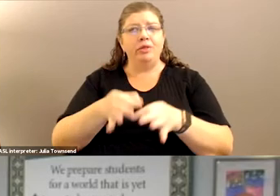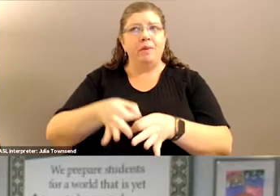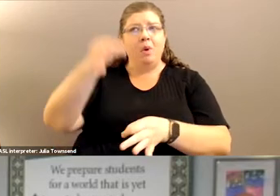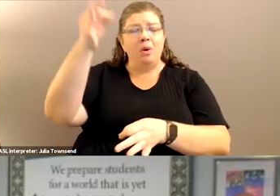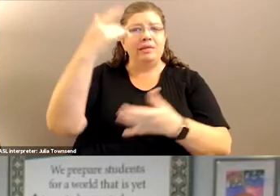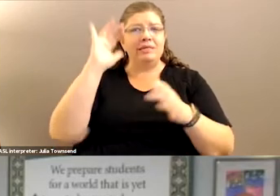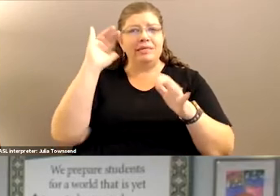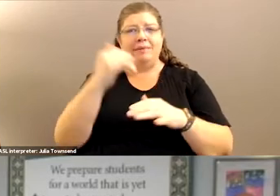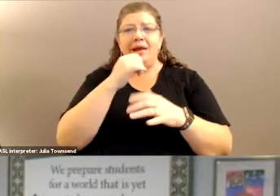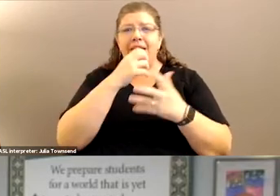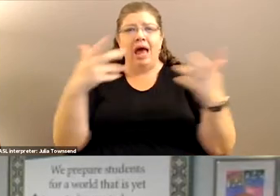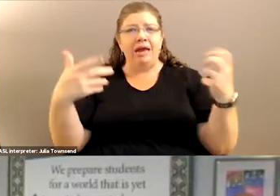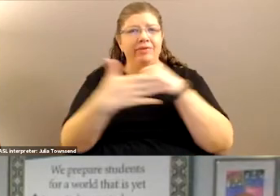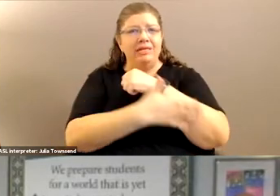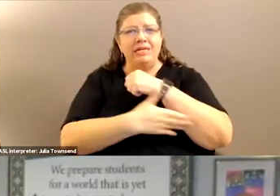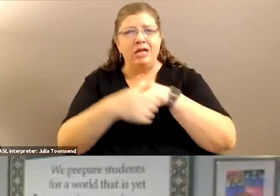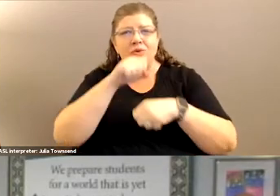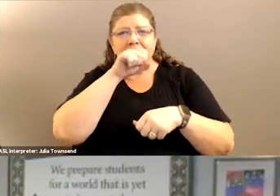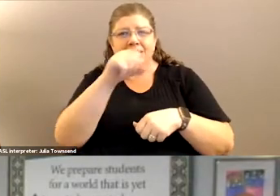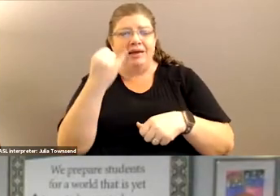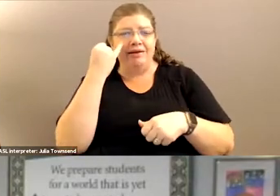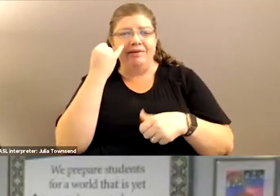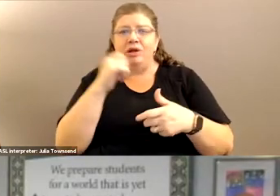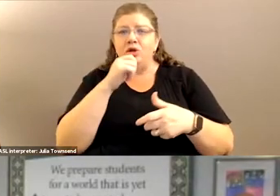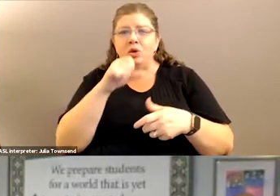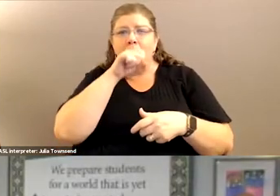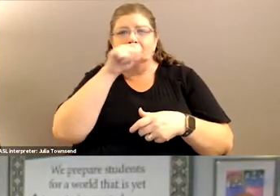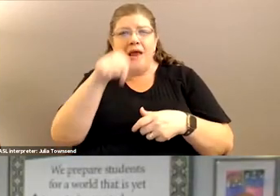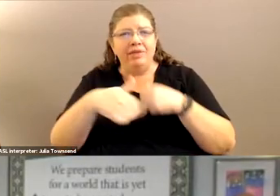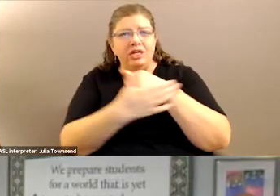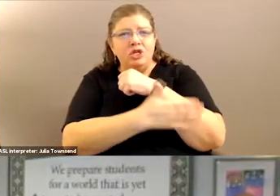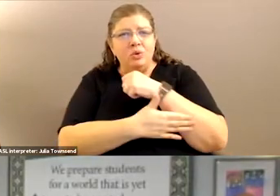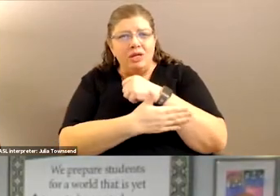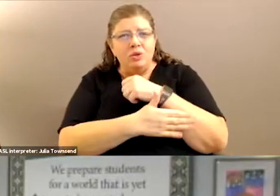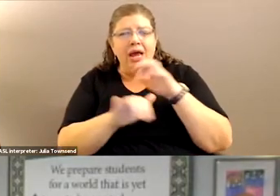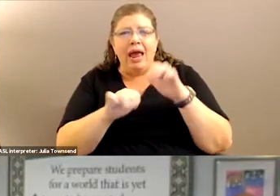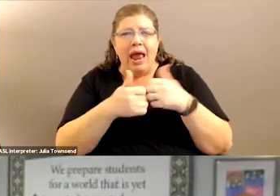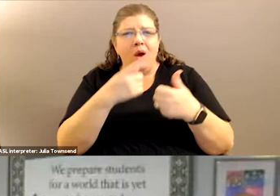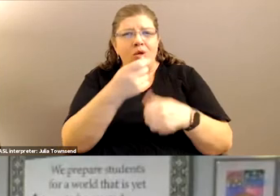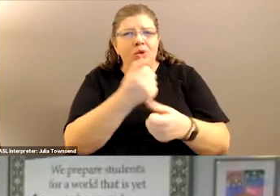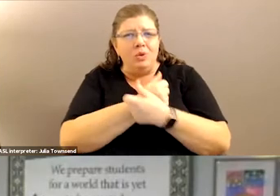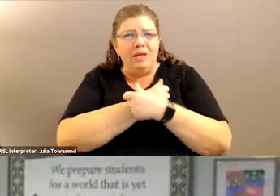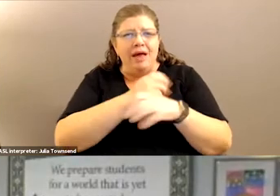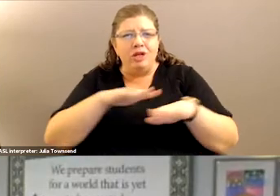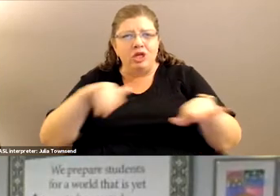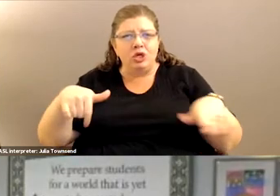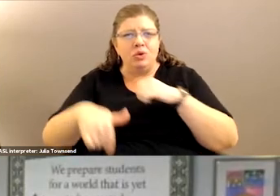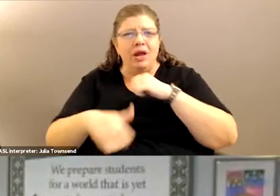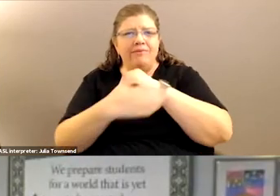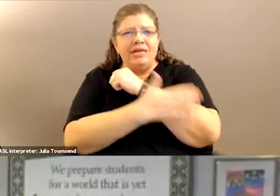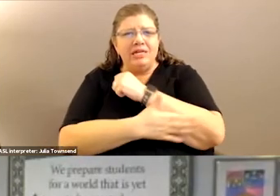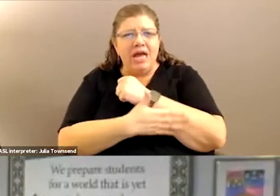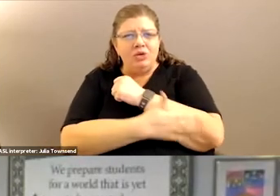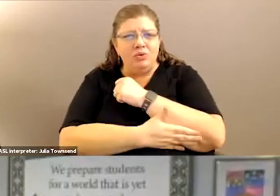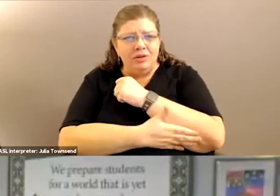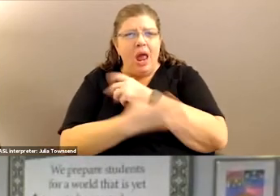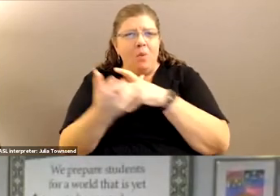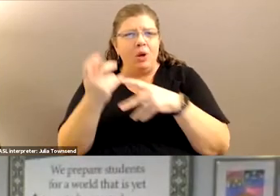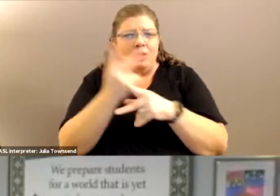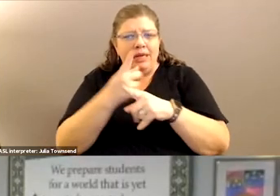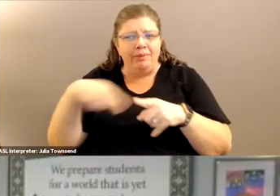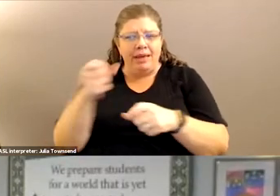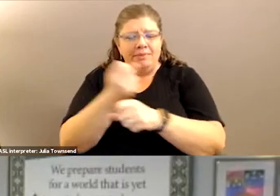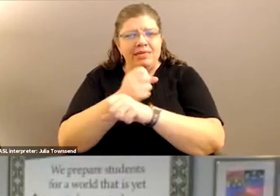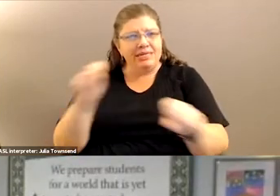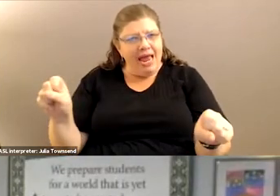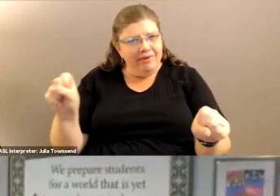you love this country right if you don't love this country how can you say love the children of this country and want to keep them safe so